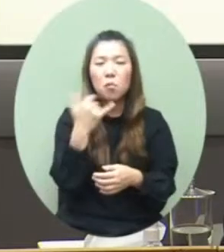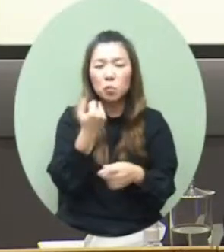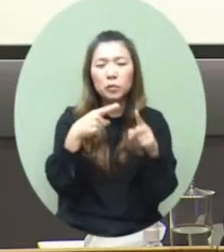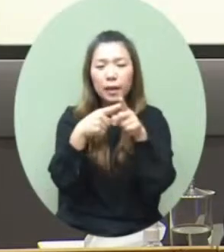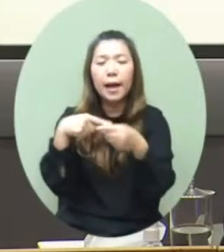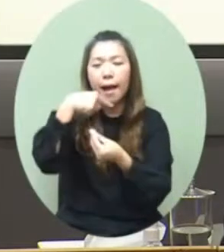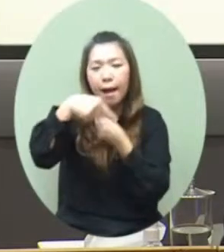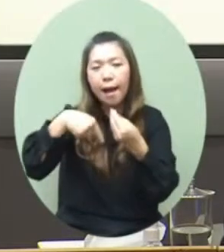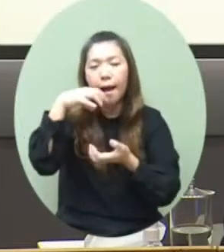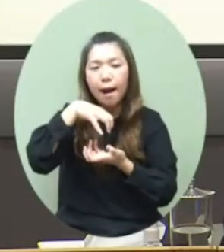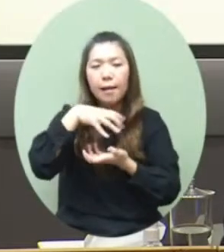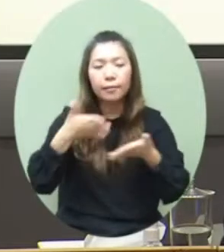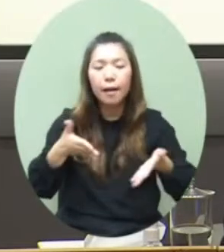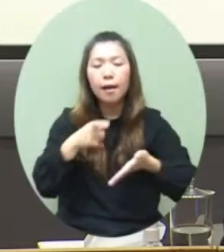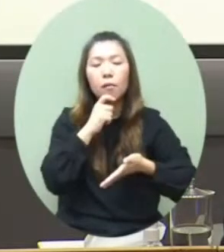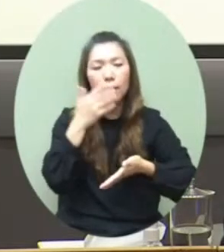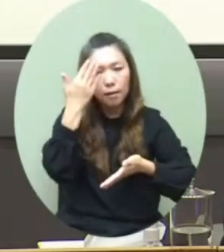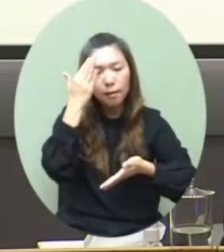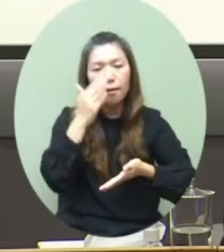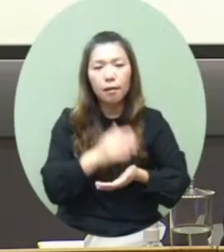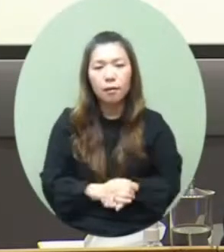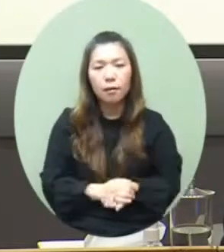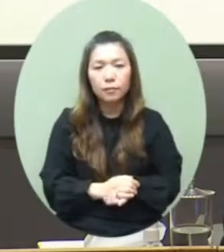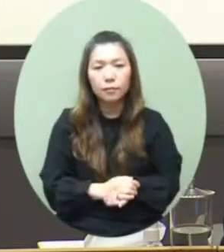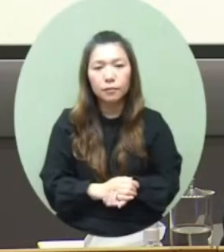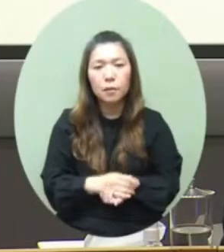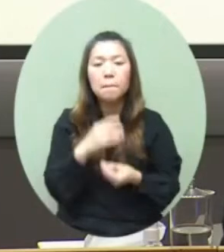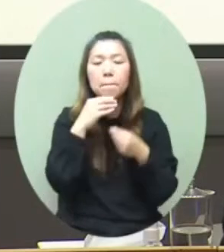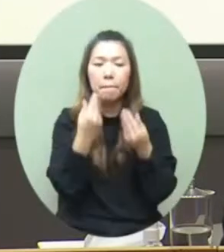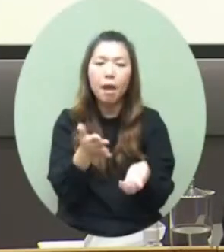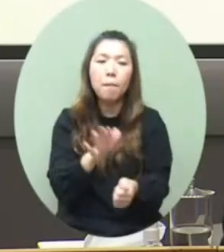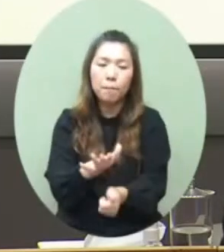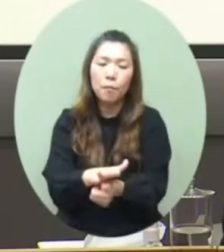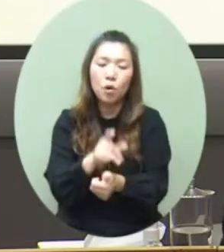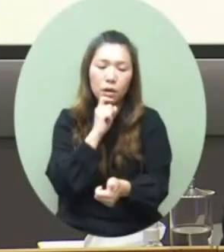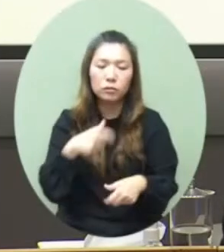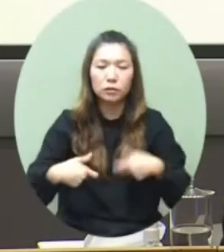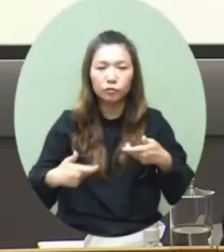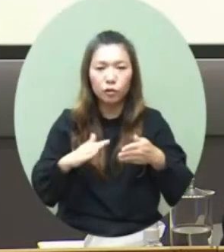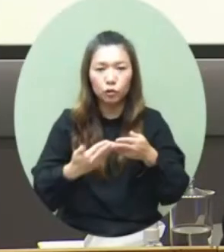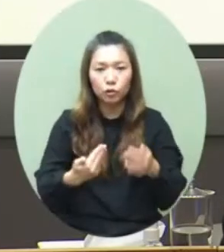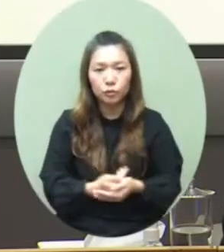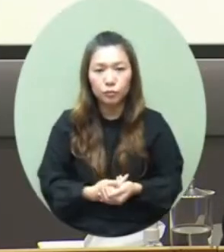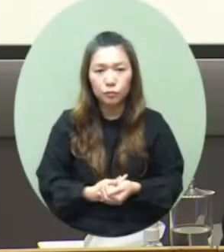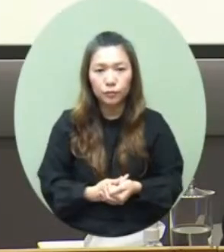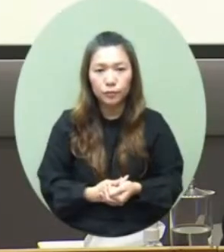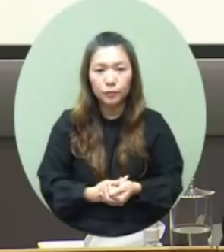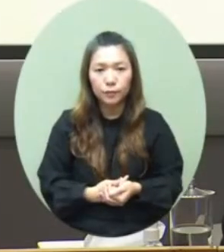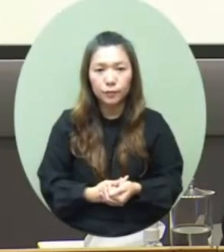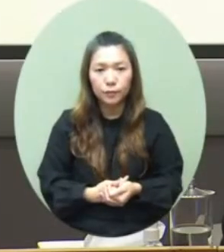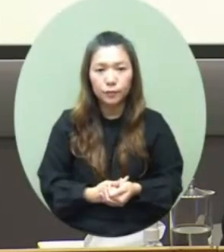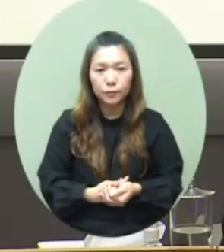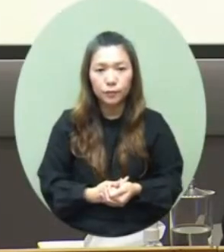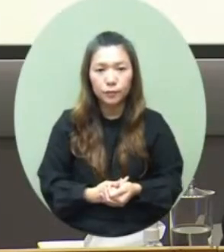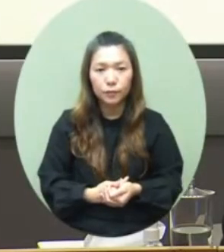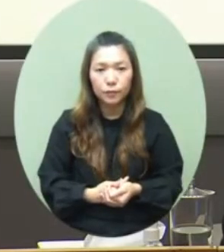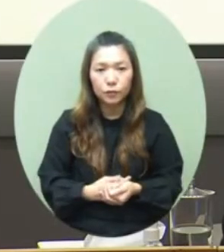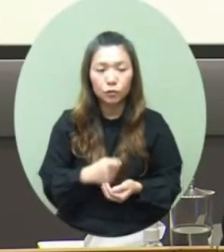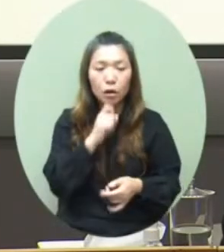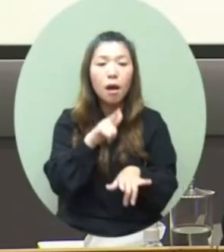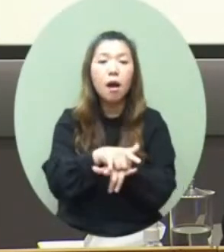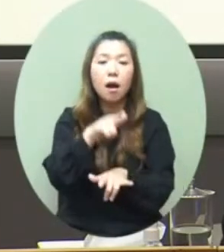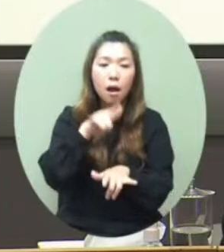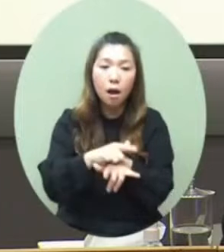while we are poised for recovery, a lot of citizens are still under pressure. This will provide assistance to